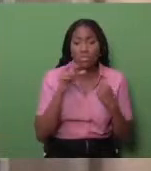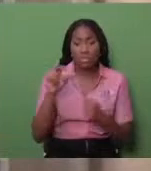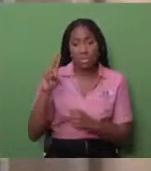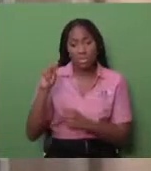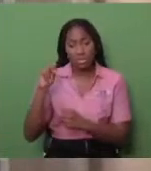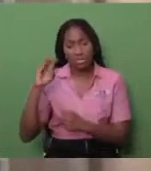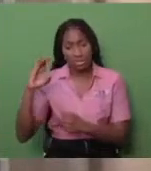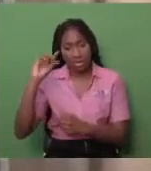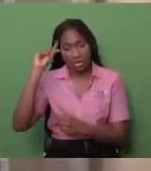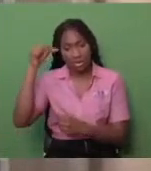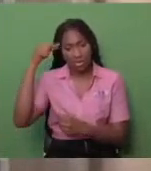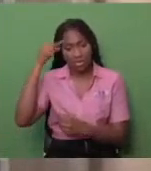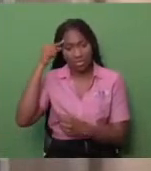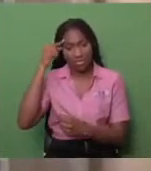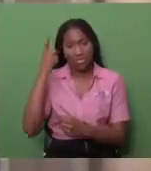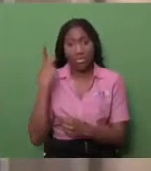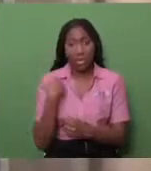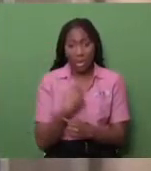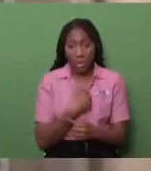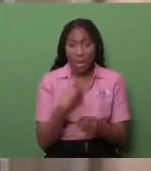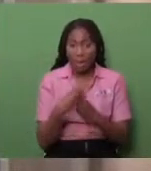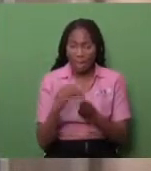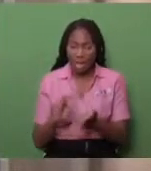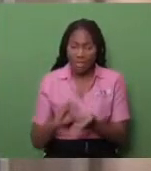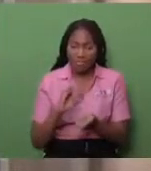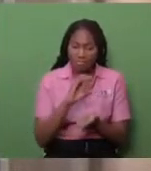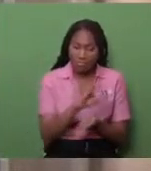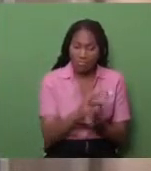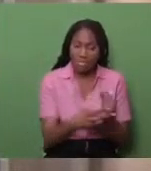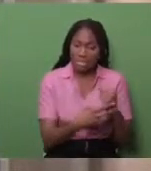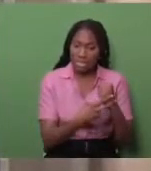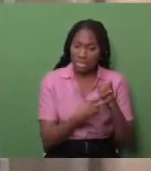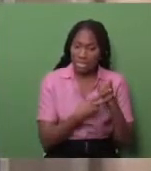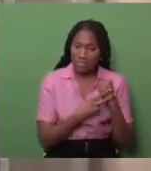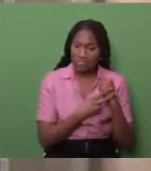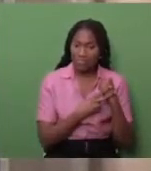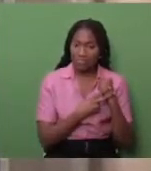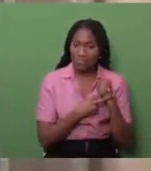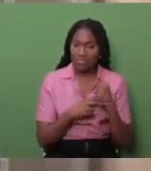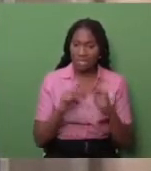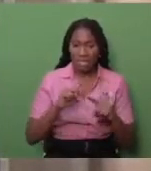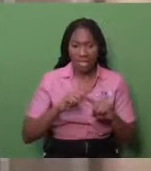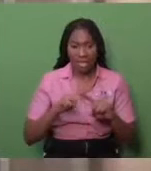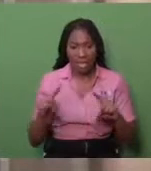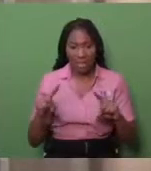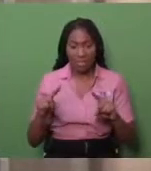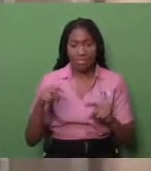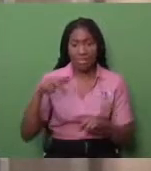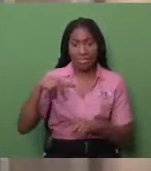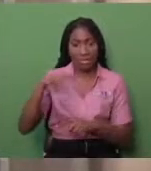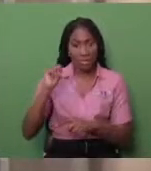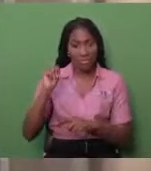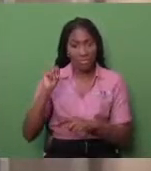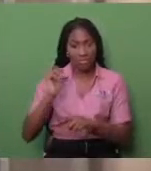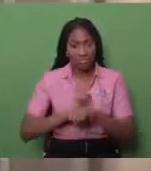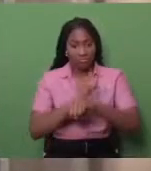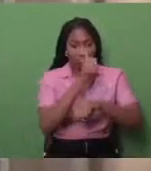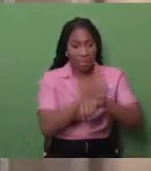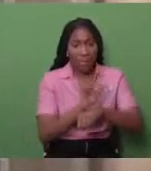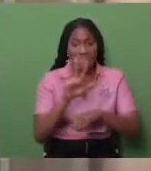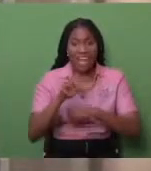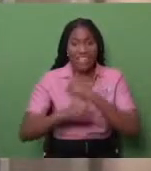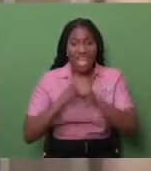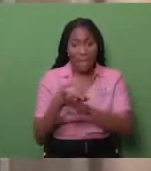We saved money in the HSF. This government was in power 5 years before COVID hit last year. They did not put